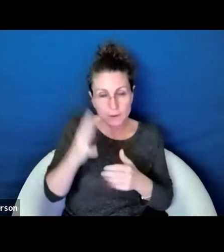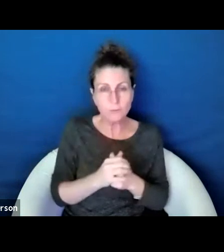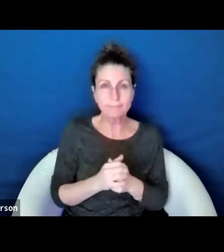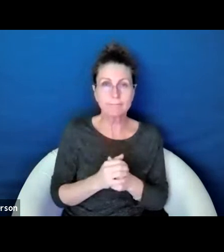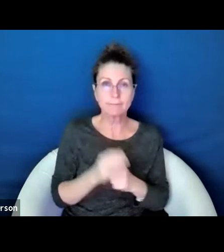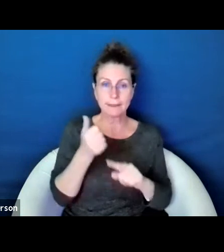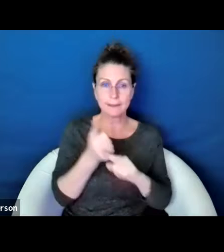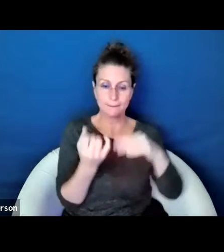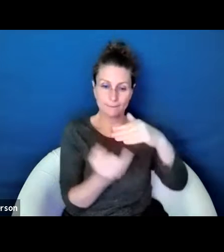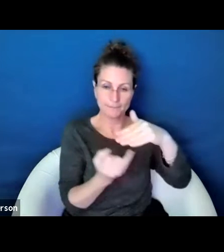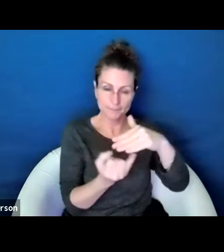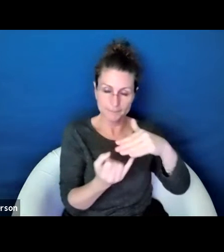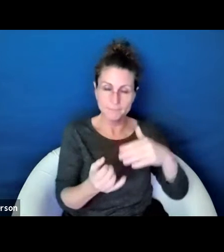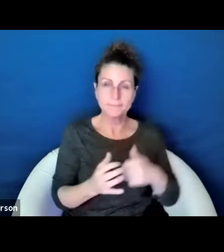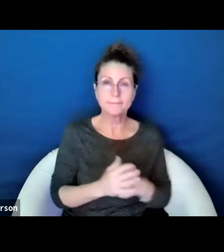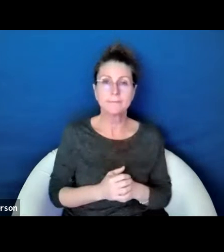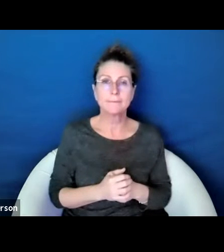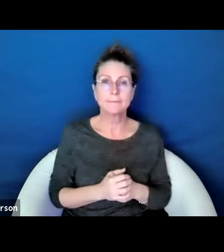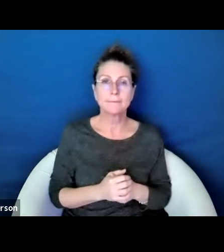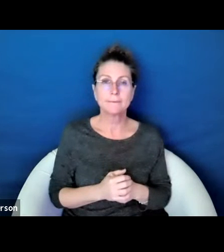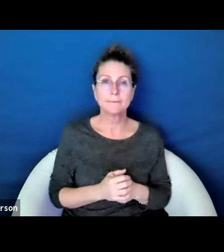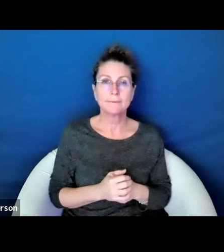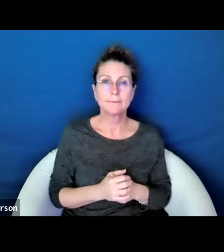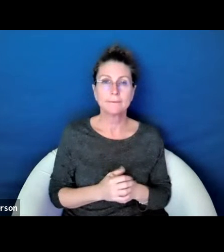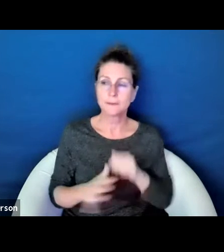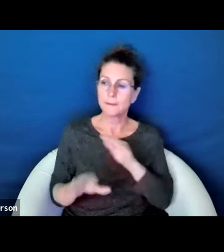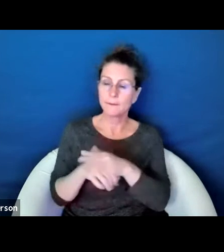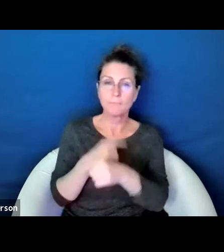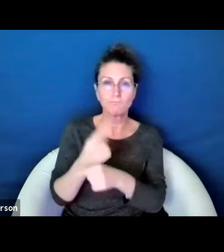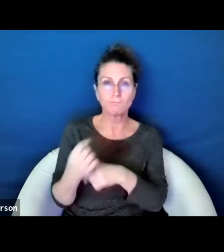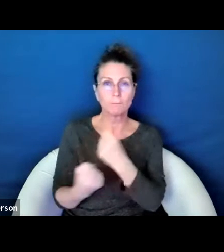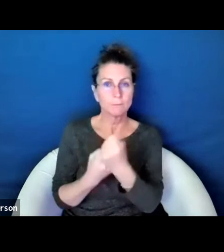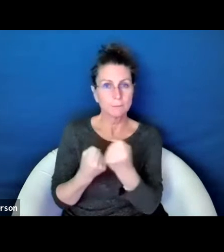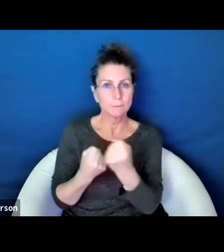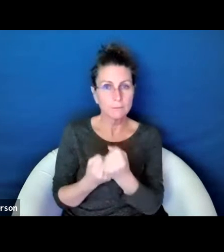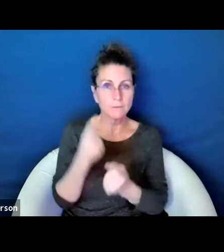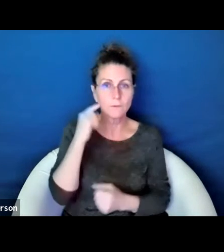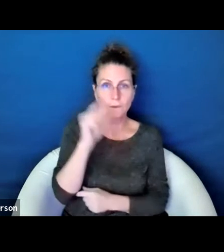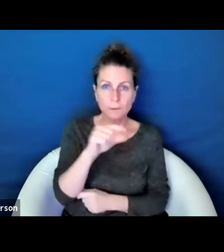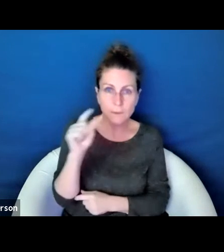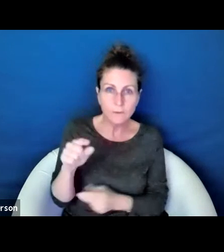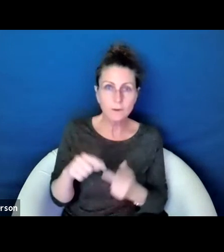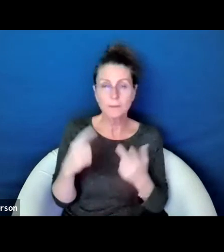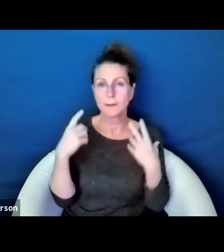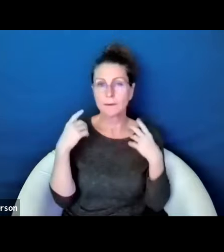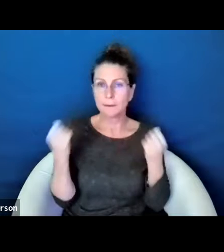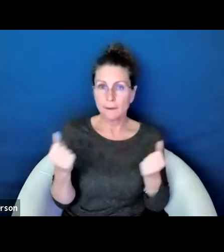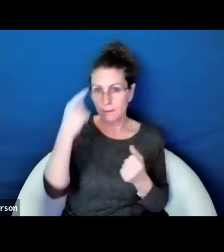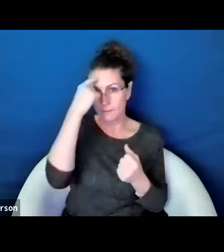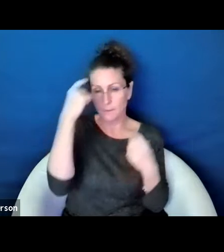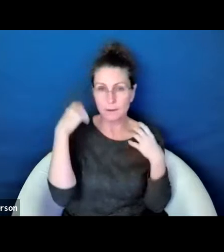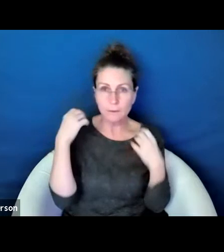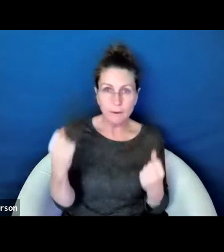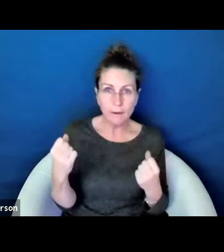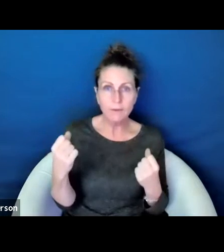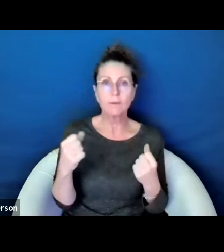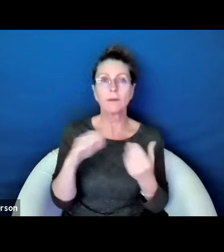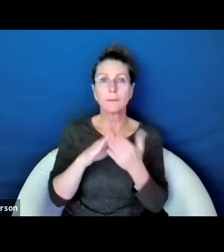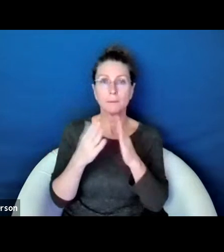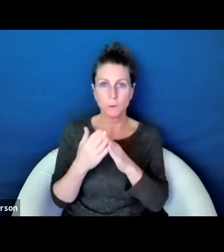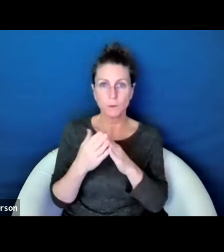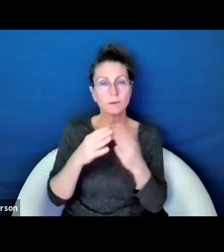Self-isolation. Finding the right support, such as government, health, mental health, and community